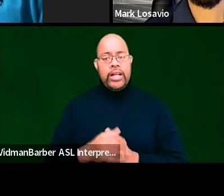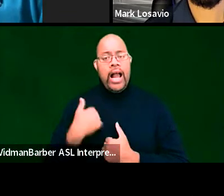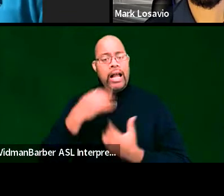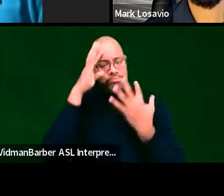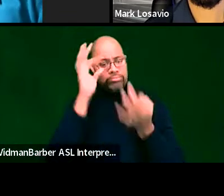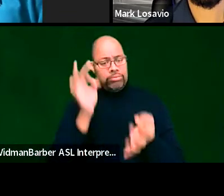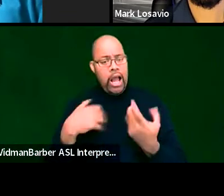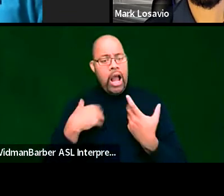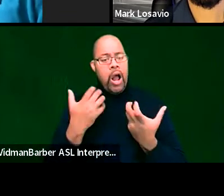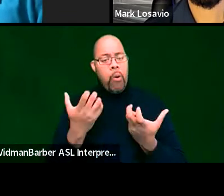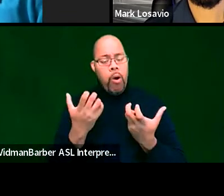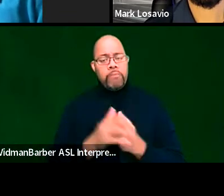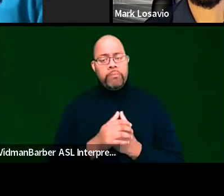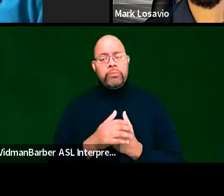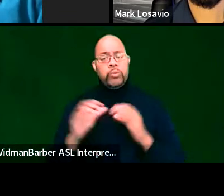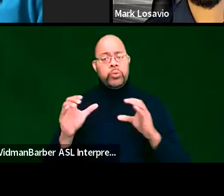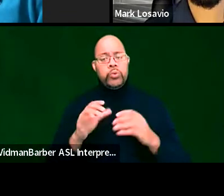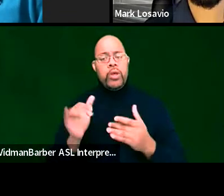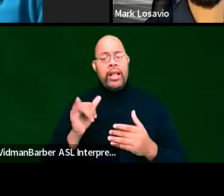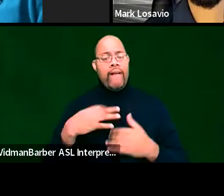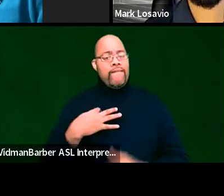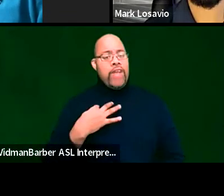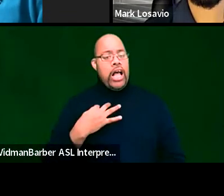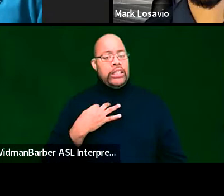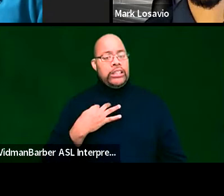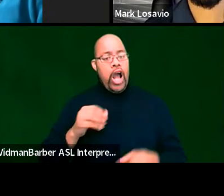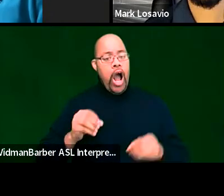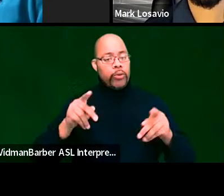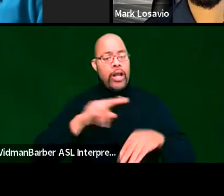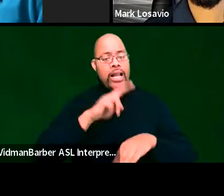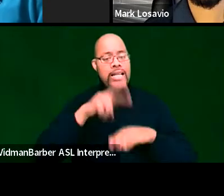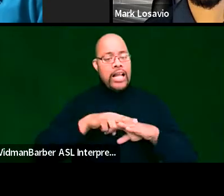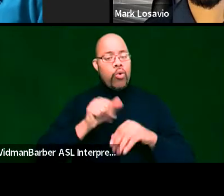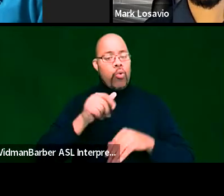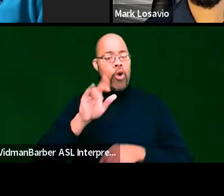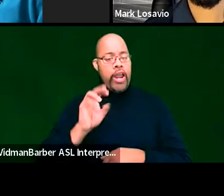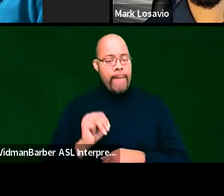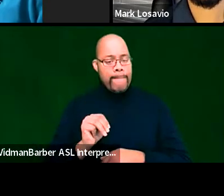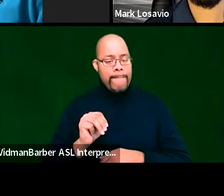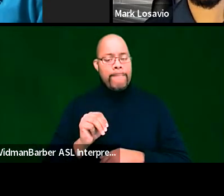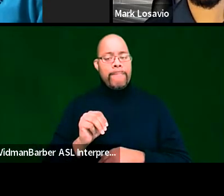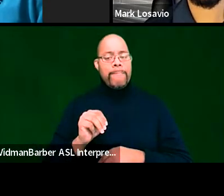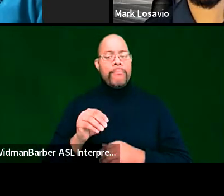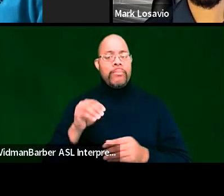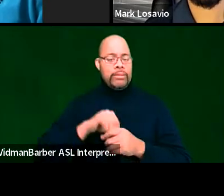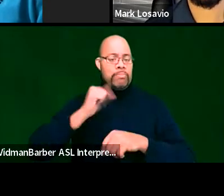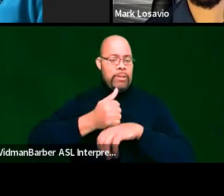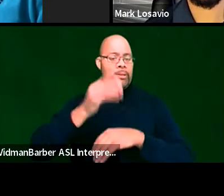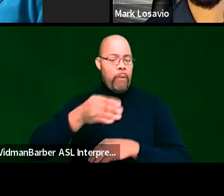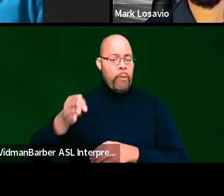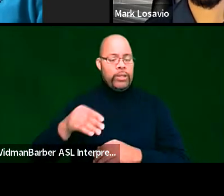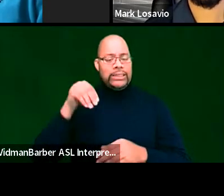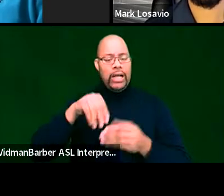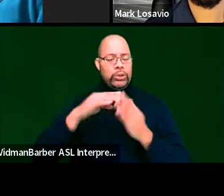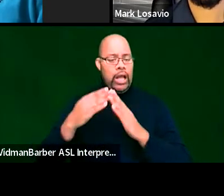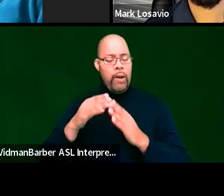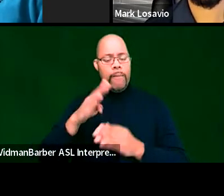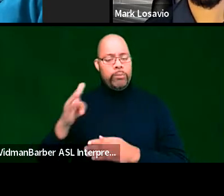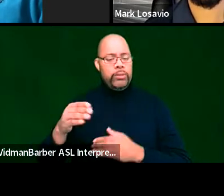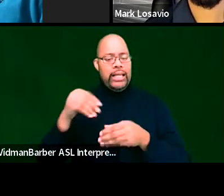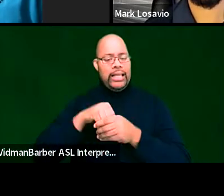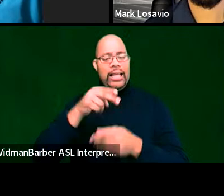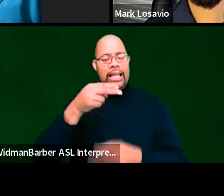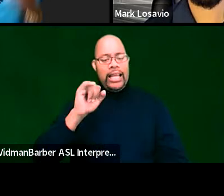decided that I wanted to do like a volunteer opportunity at the National Aquarium. National Aquarium is based in Baltimore, downtown Baltimore at the end of